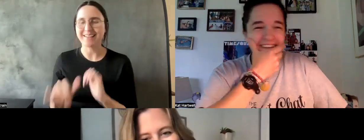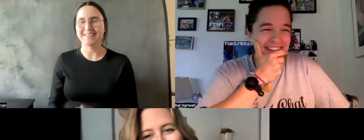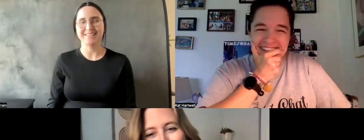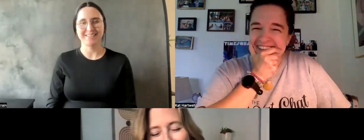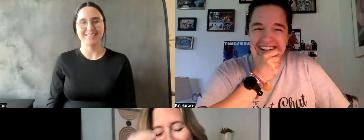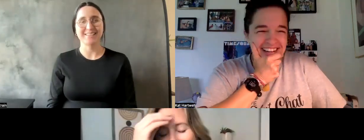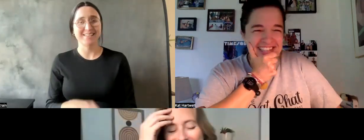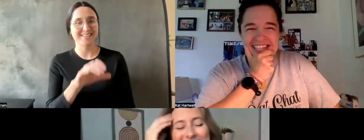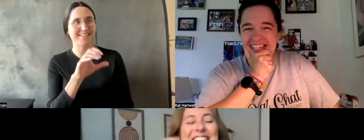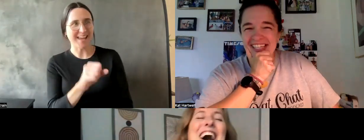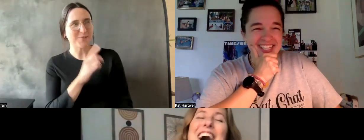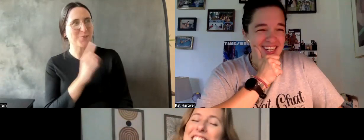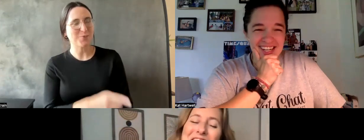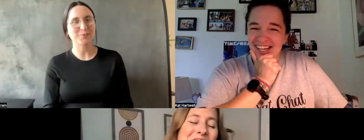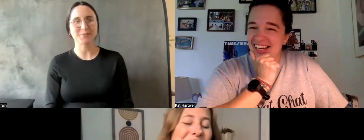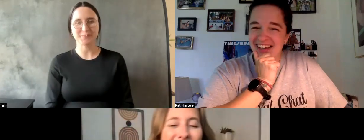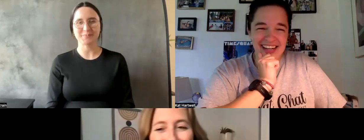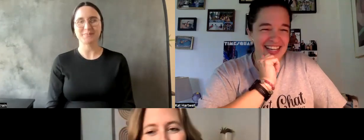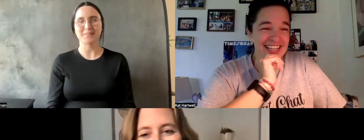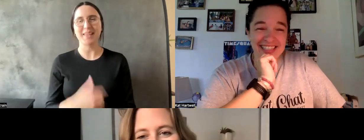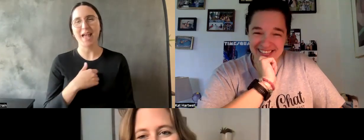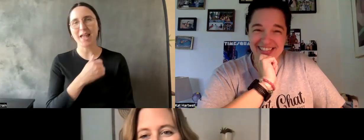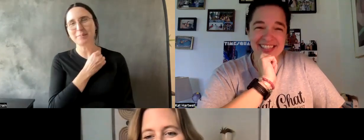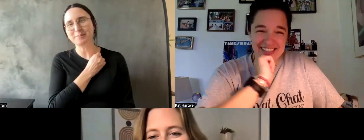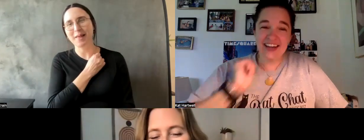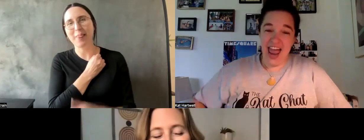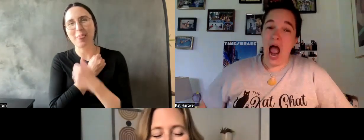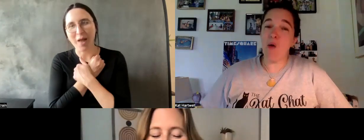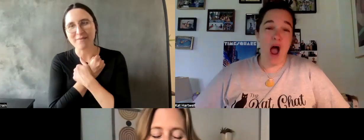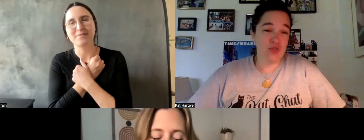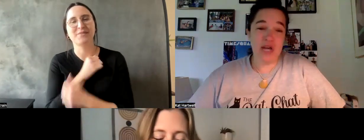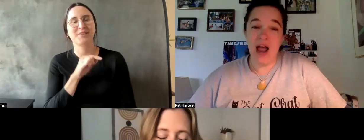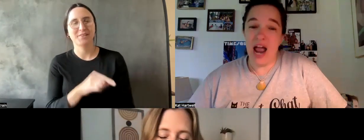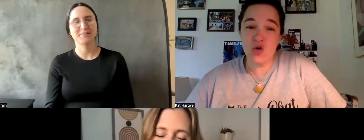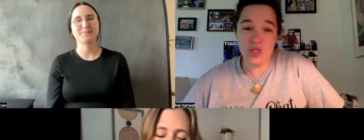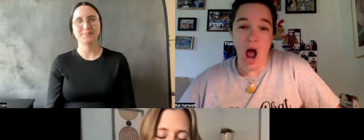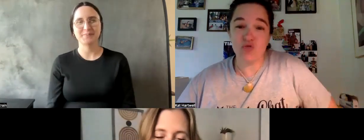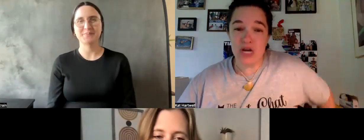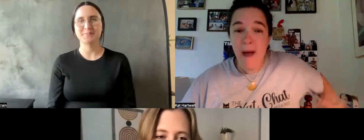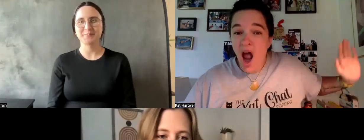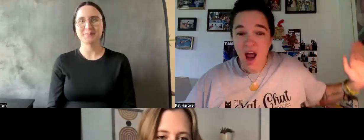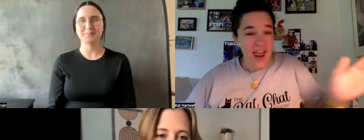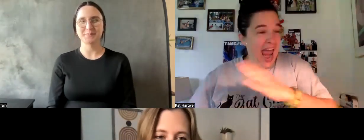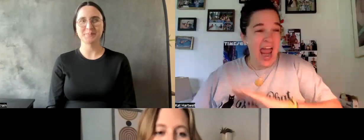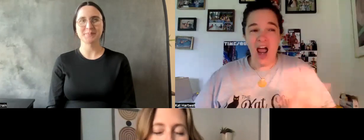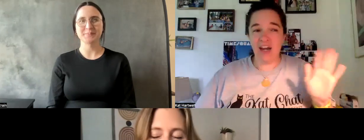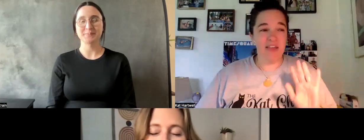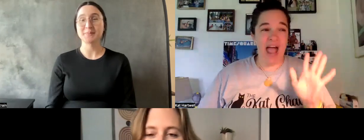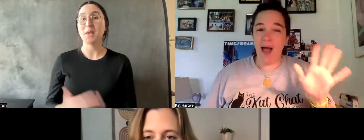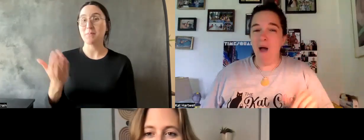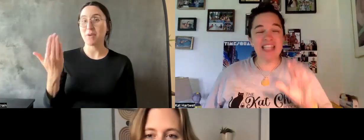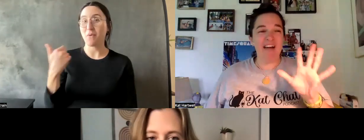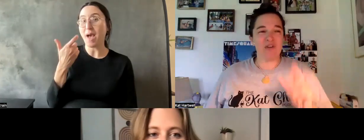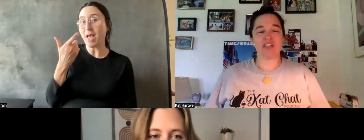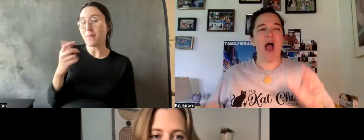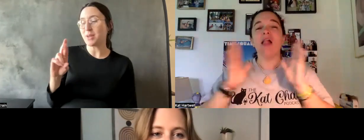So true. I love her. I just love it. Yeah, it I was. watched I used Love to it. watch Reba. And Yeah,